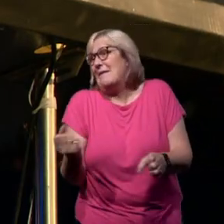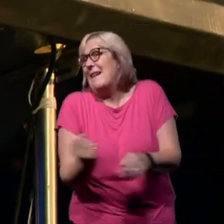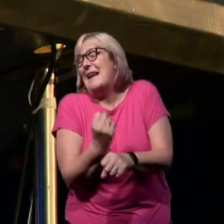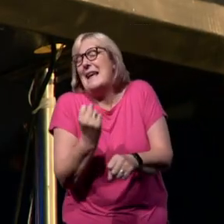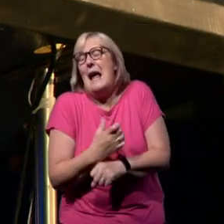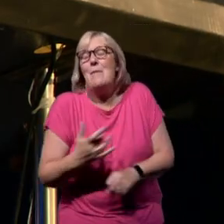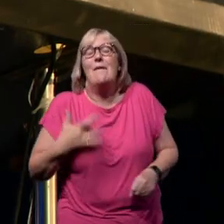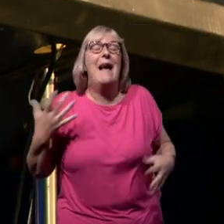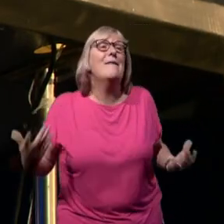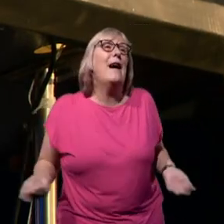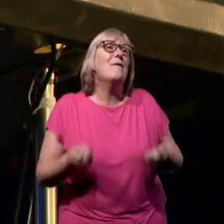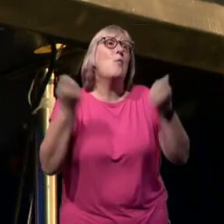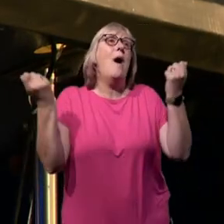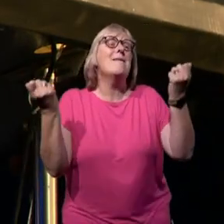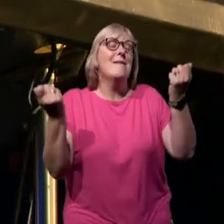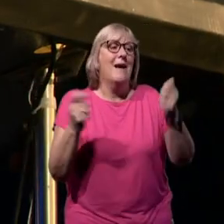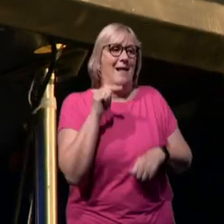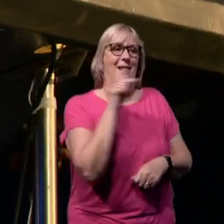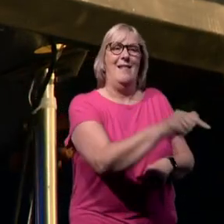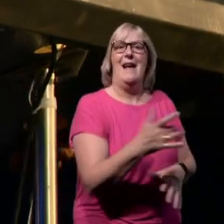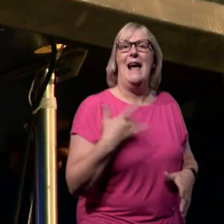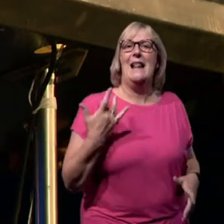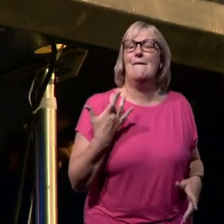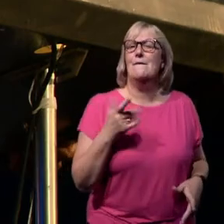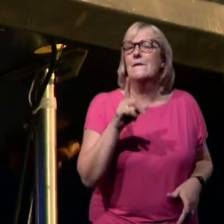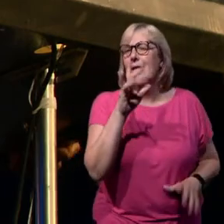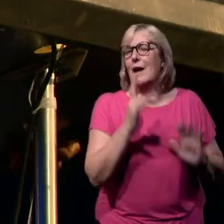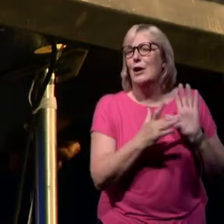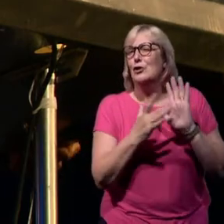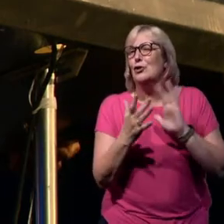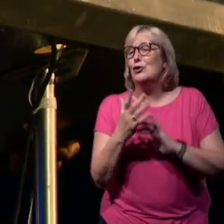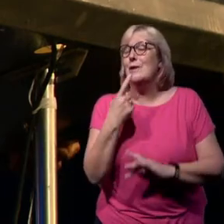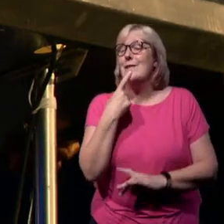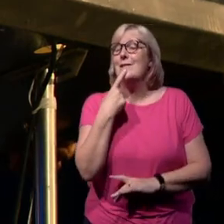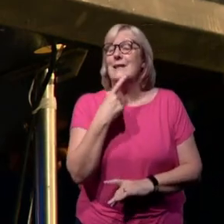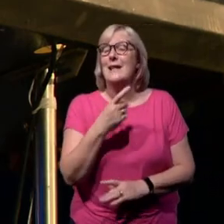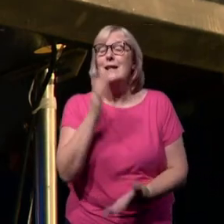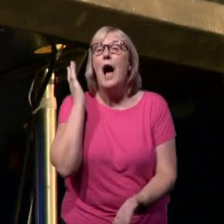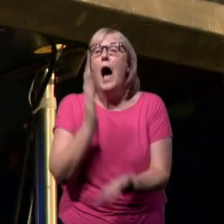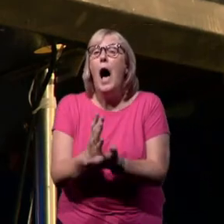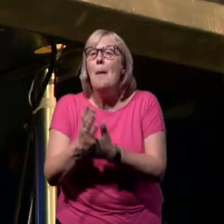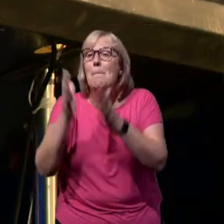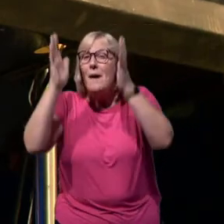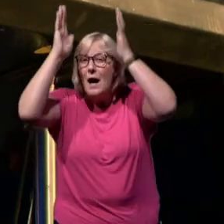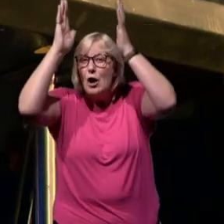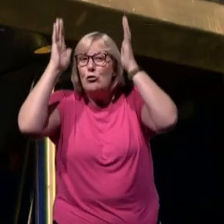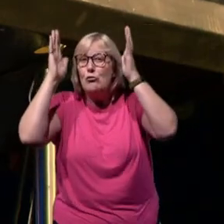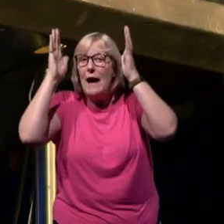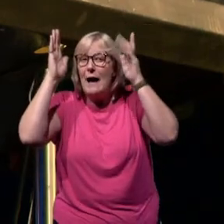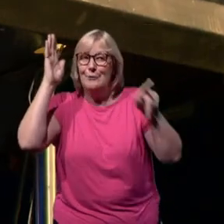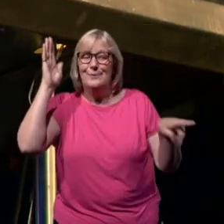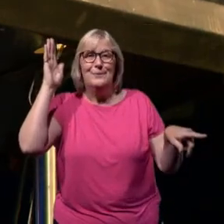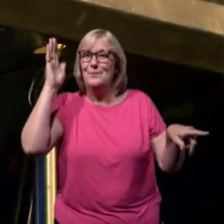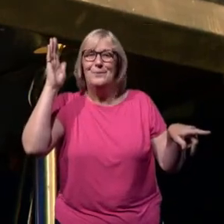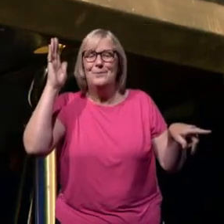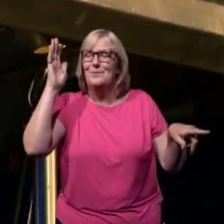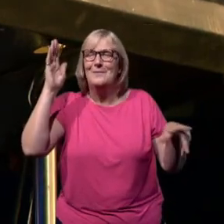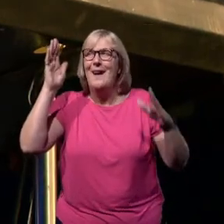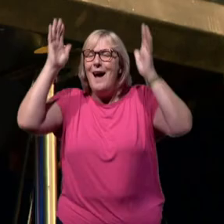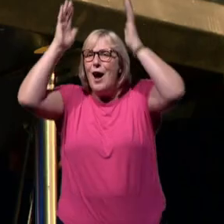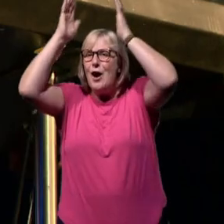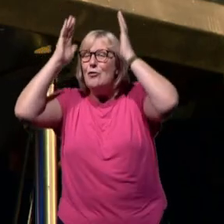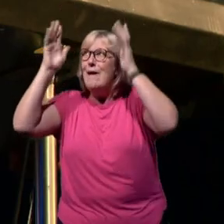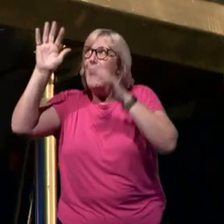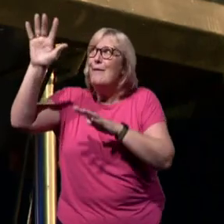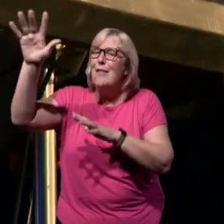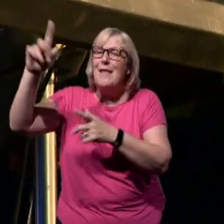like. But Jesus says that the real crown is the permanent life given